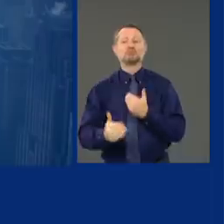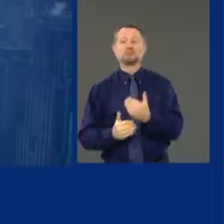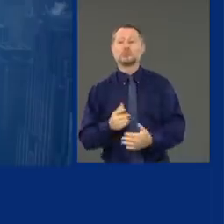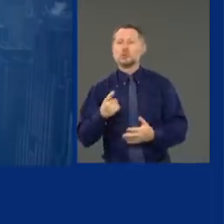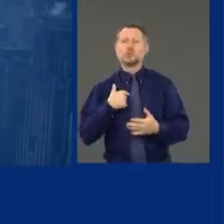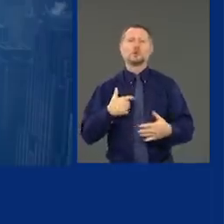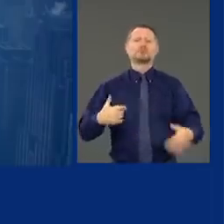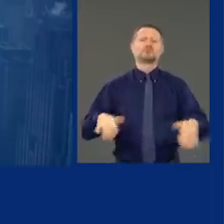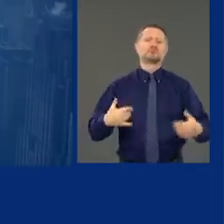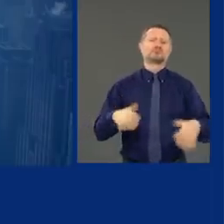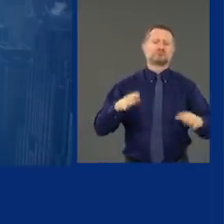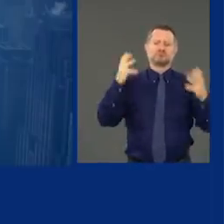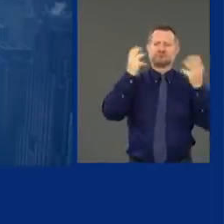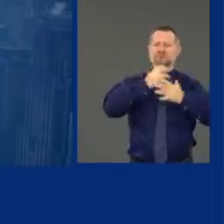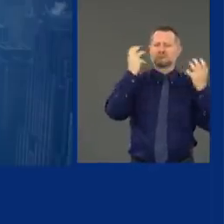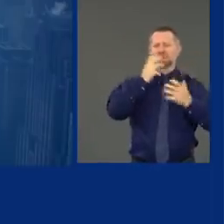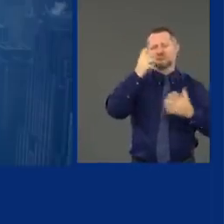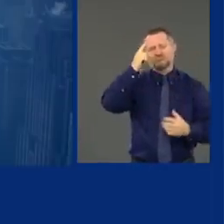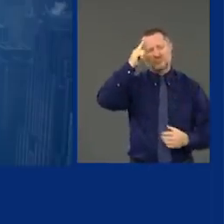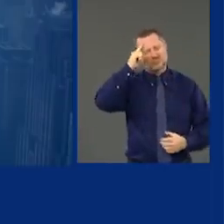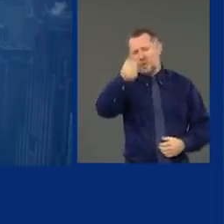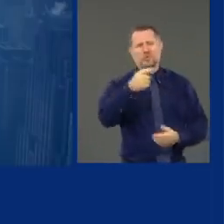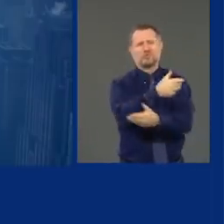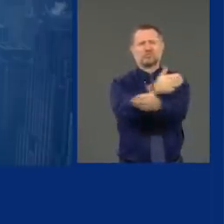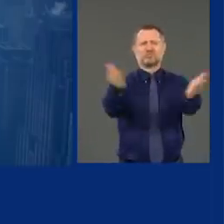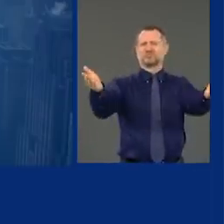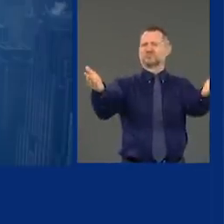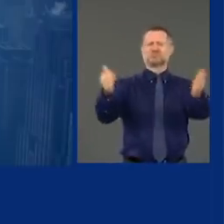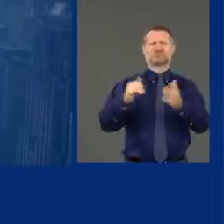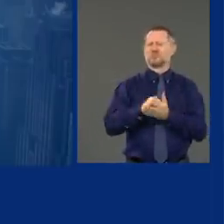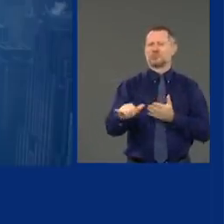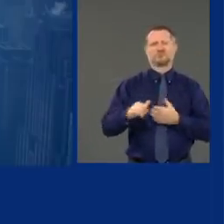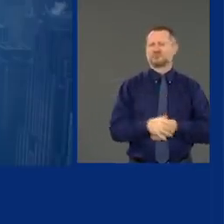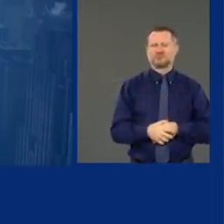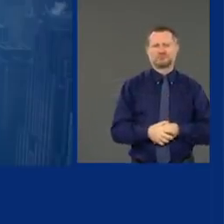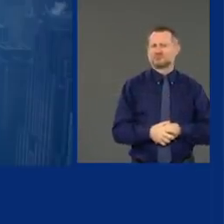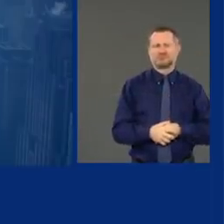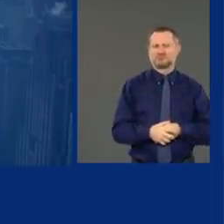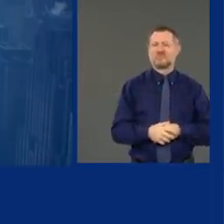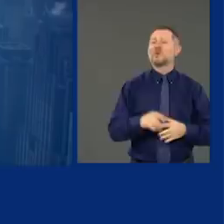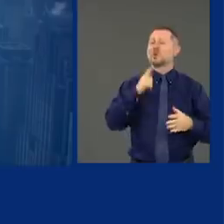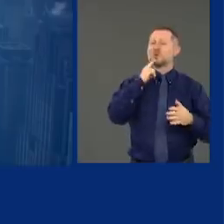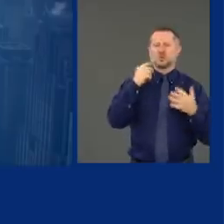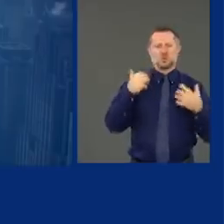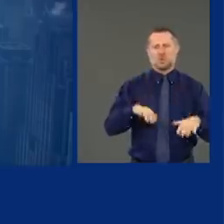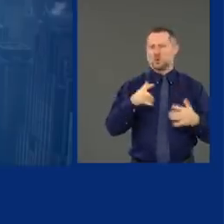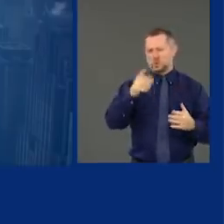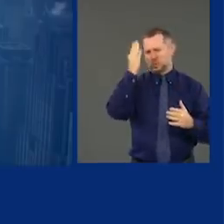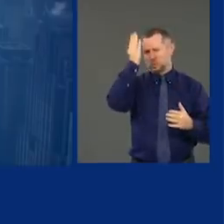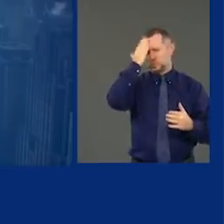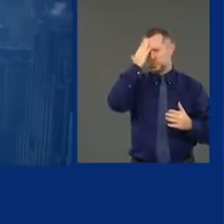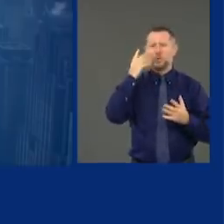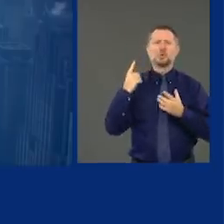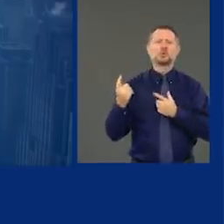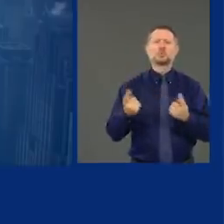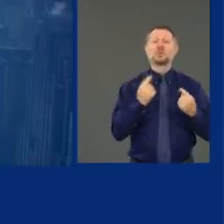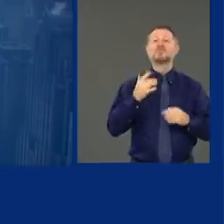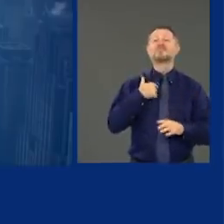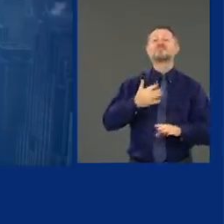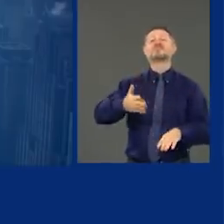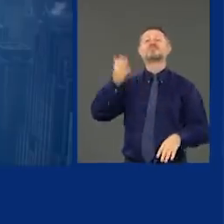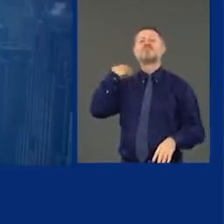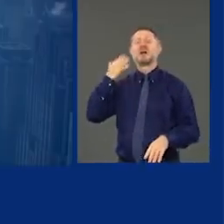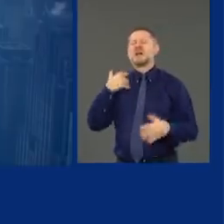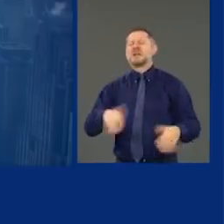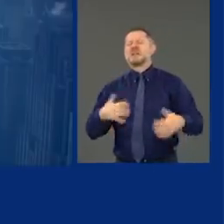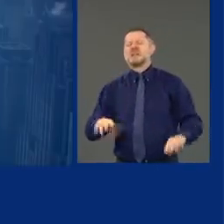so smart in what they did and so disciplined, and they went through hell, but they